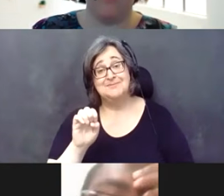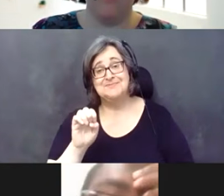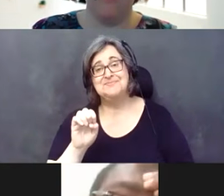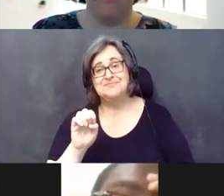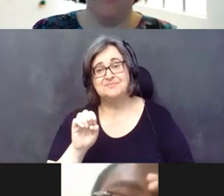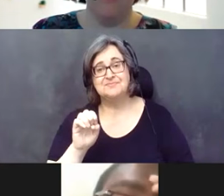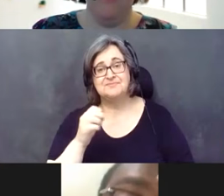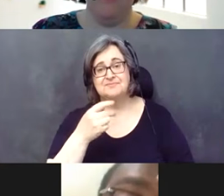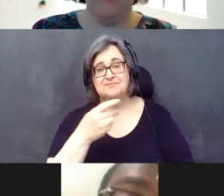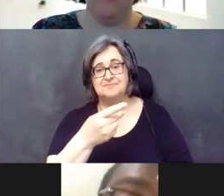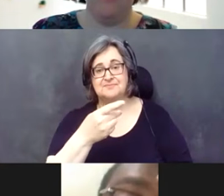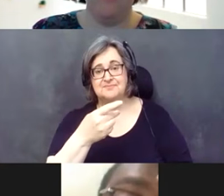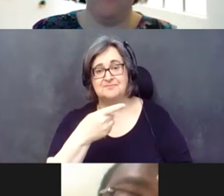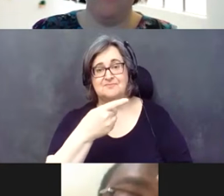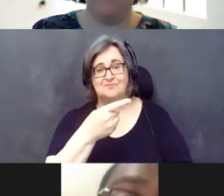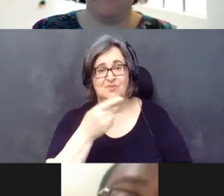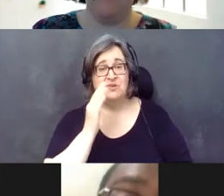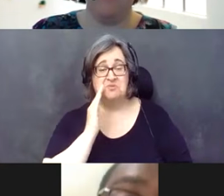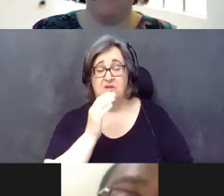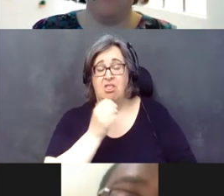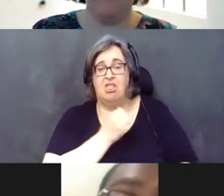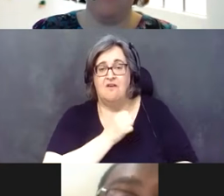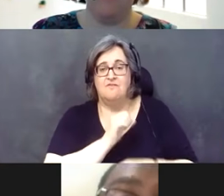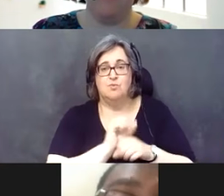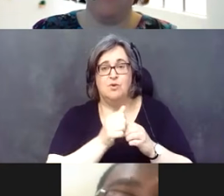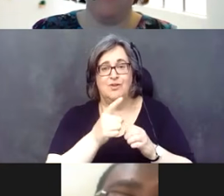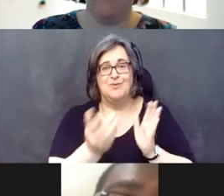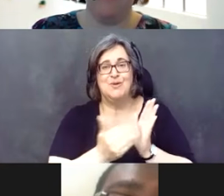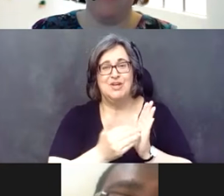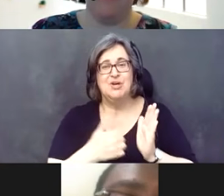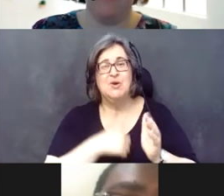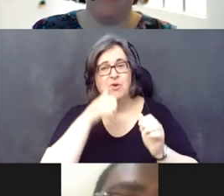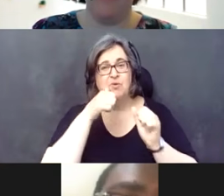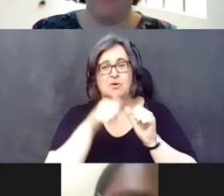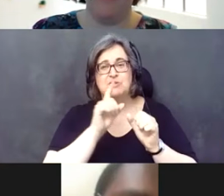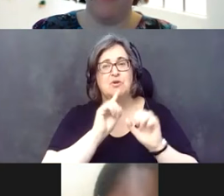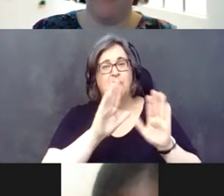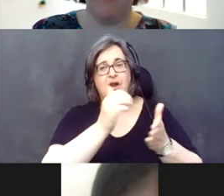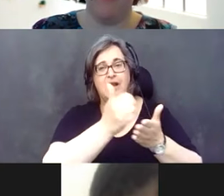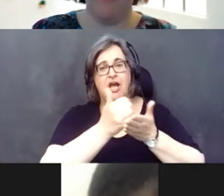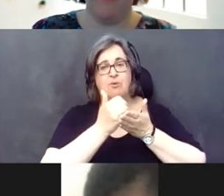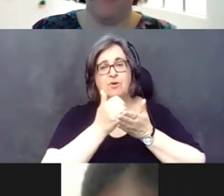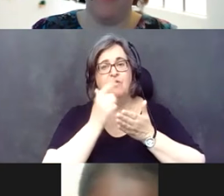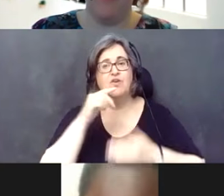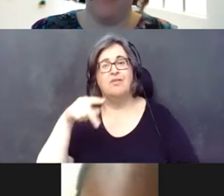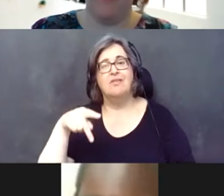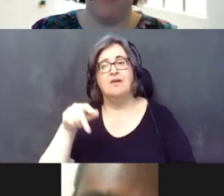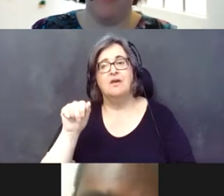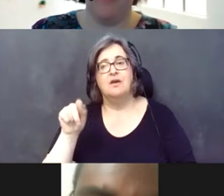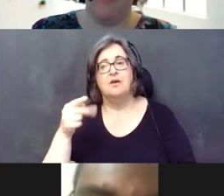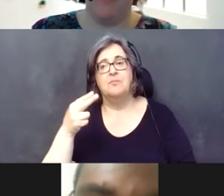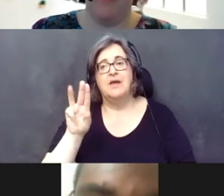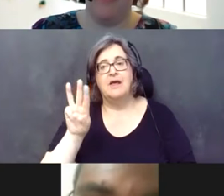you and I will love to work with you again. We do remember how great of a help you were for our Pathways to Justice